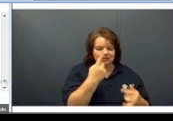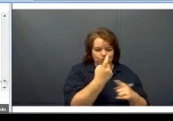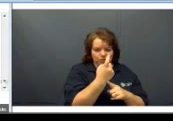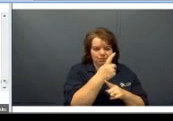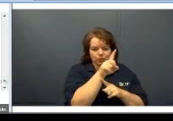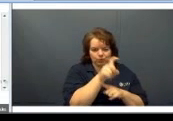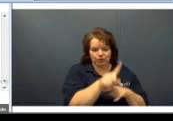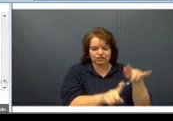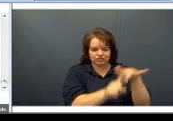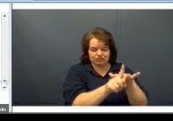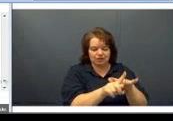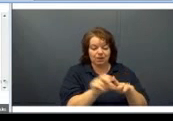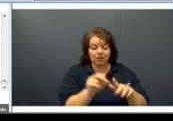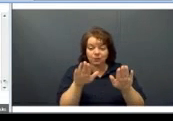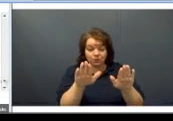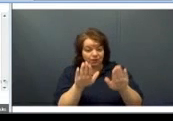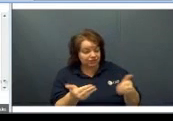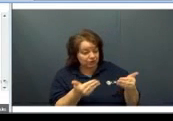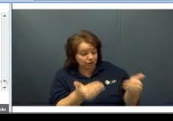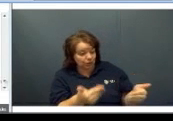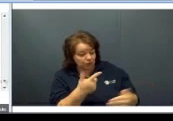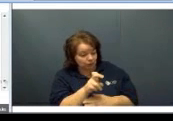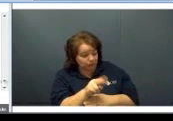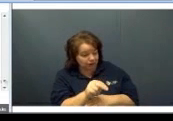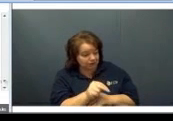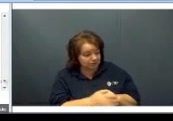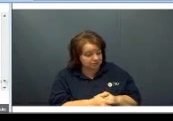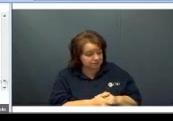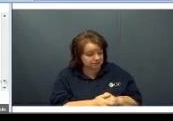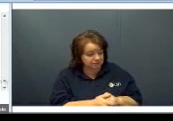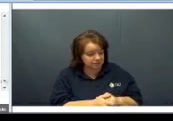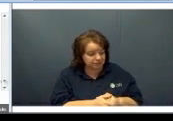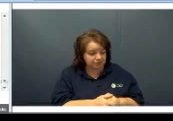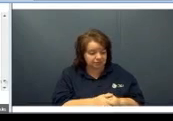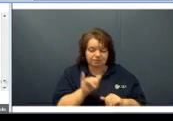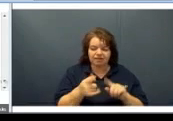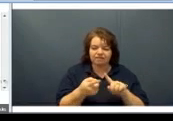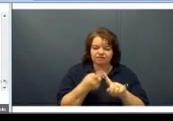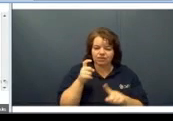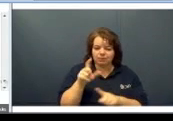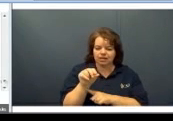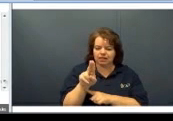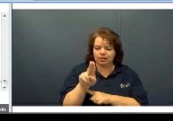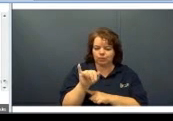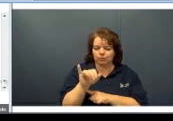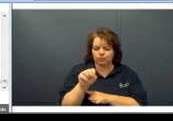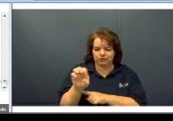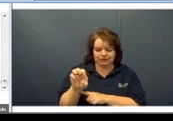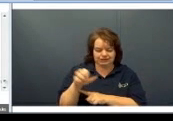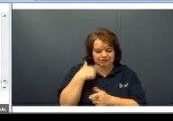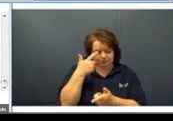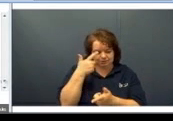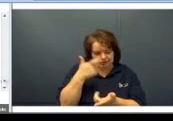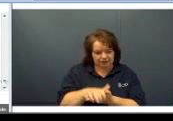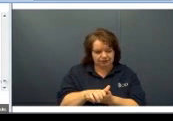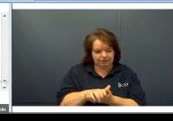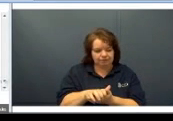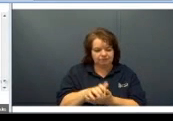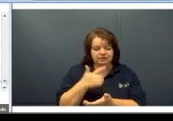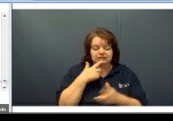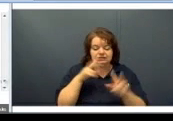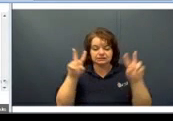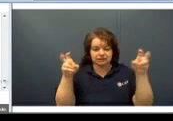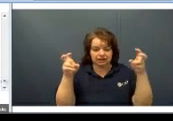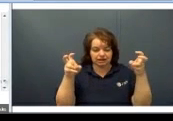Gwen. I can now see the questions. I see there is one more question there. Wonderful. Go right ahead, Gwen. Yeah. Is that the one from Luis,